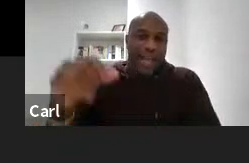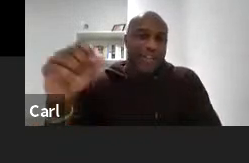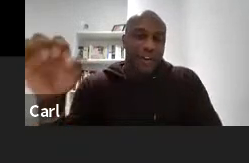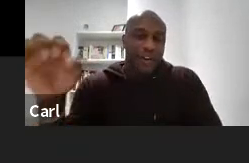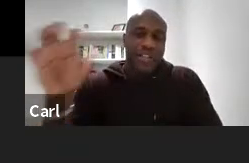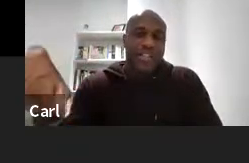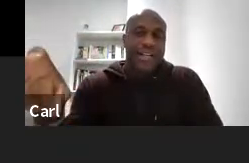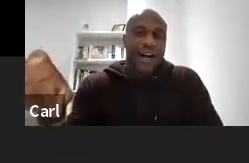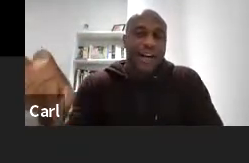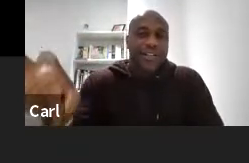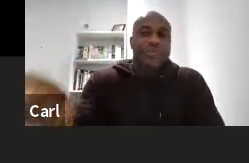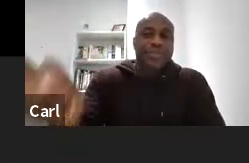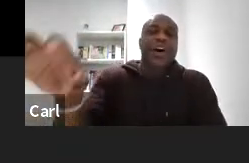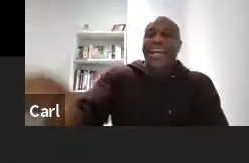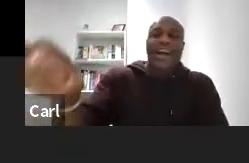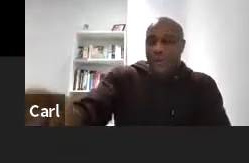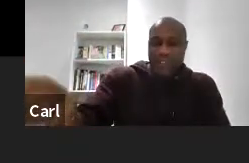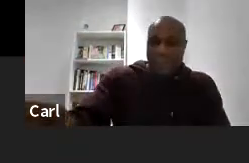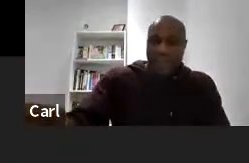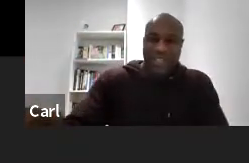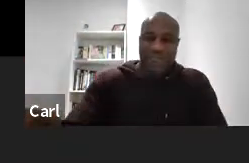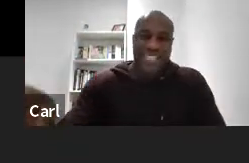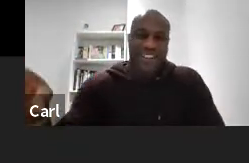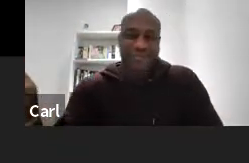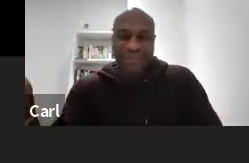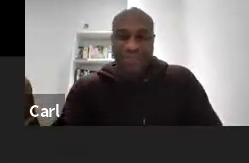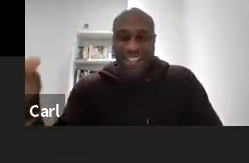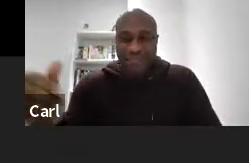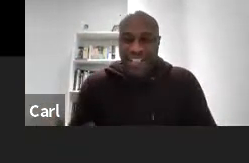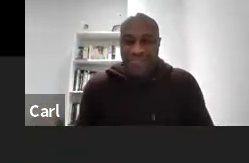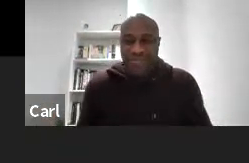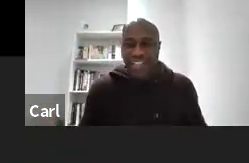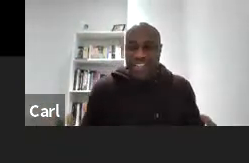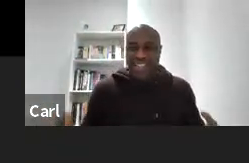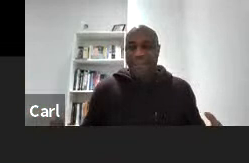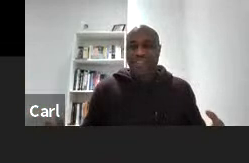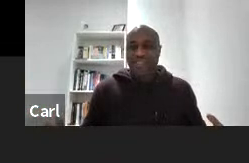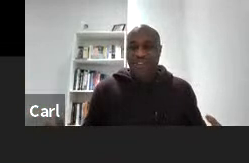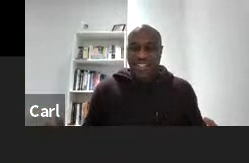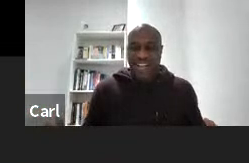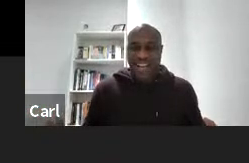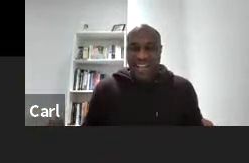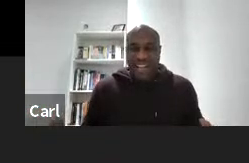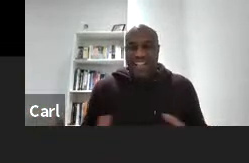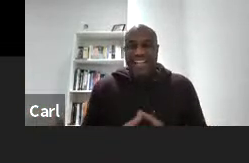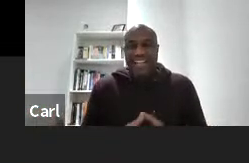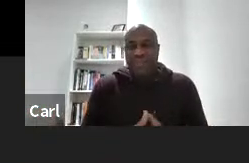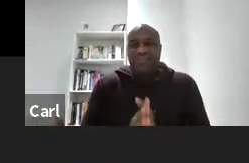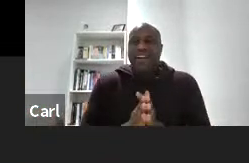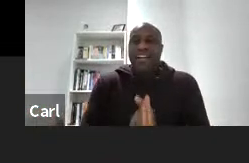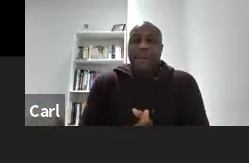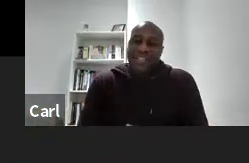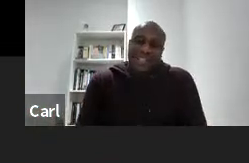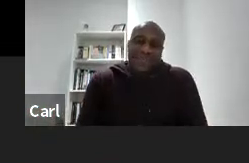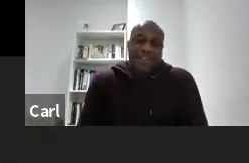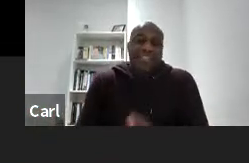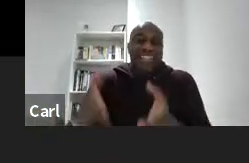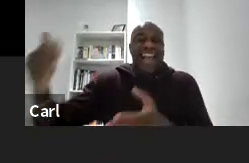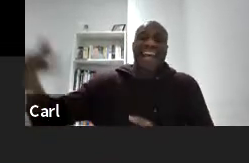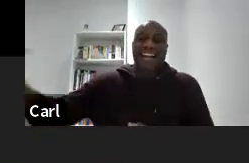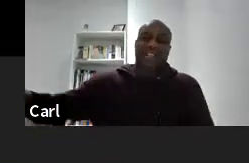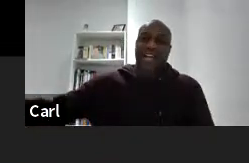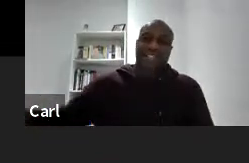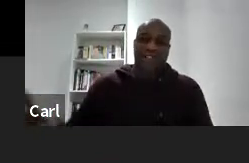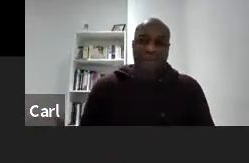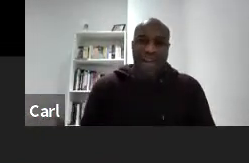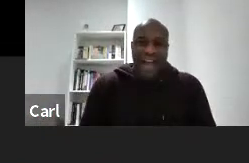it. And honestly, I do dine out on that picture of myself and Richard Branson, because it really just demonstrates that a kid with very little business experience